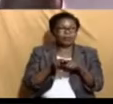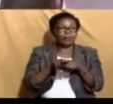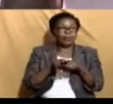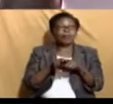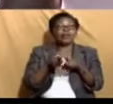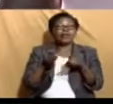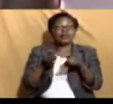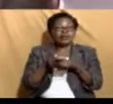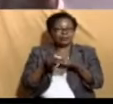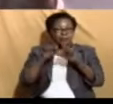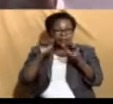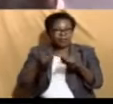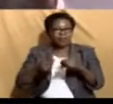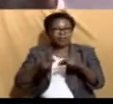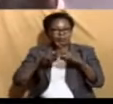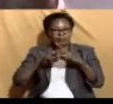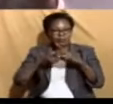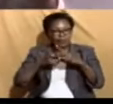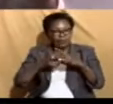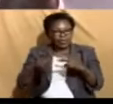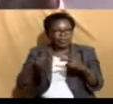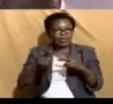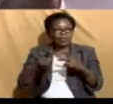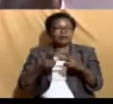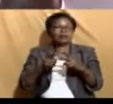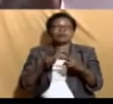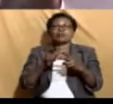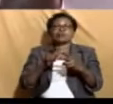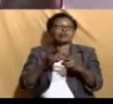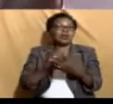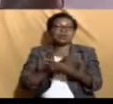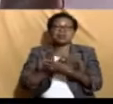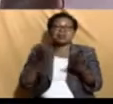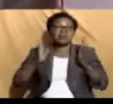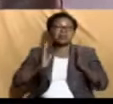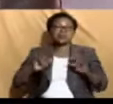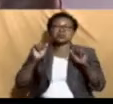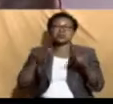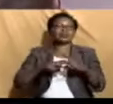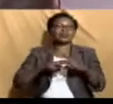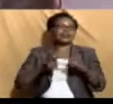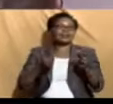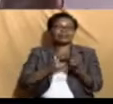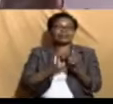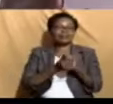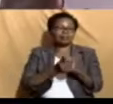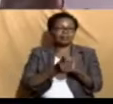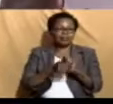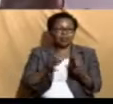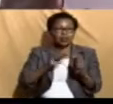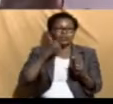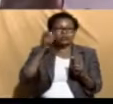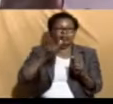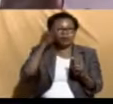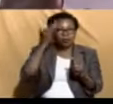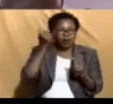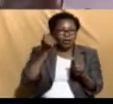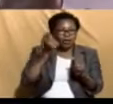the same may be initiated by any person. We say so for the following reasons, my